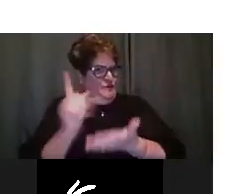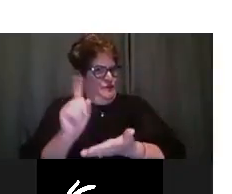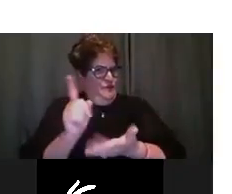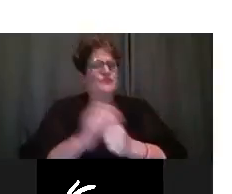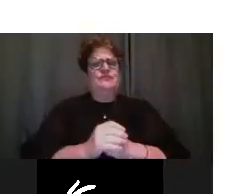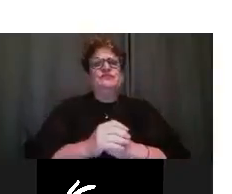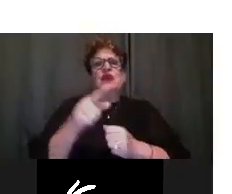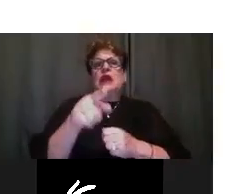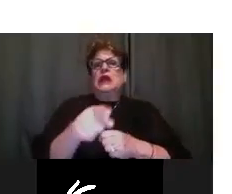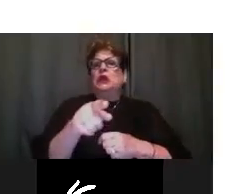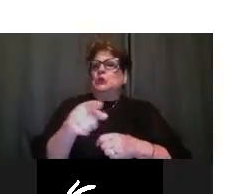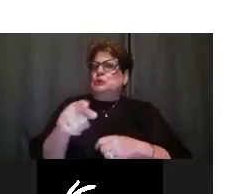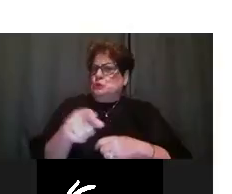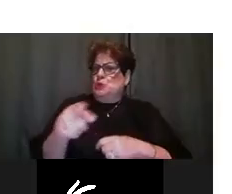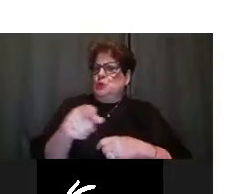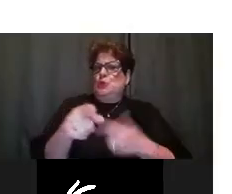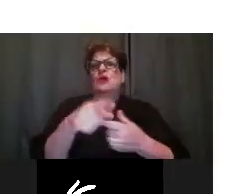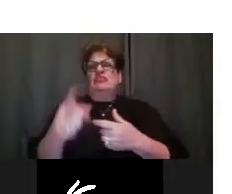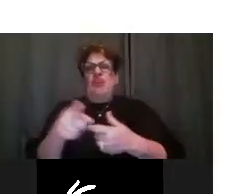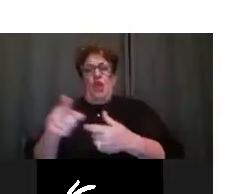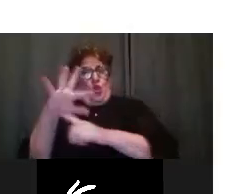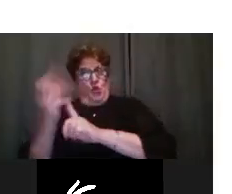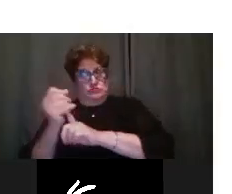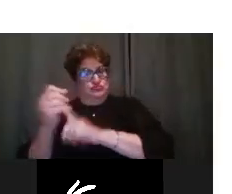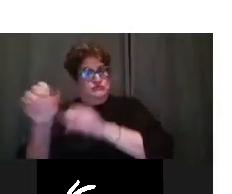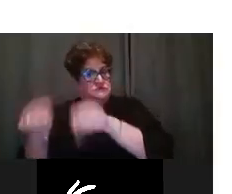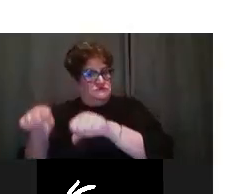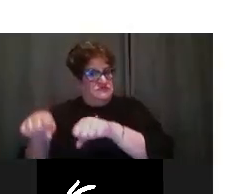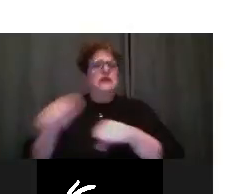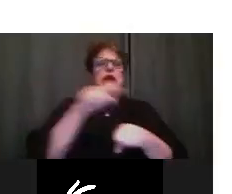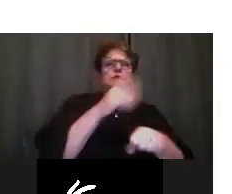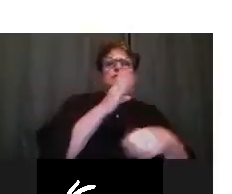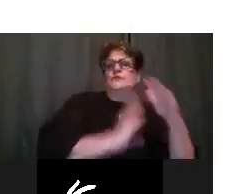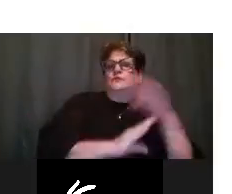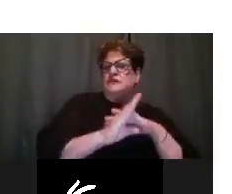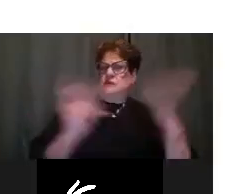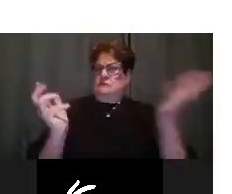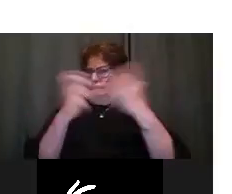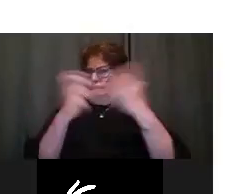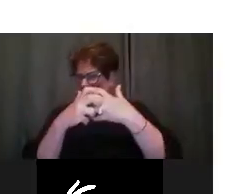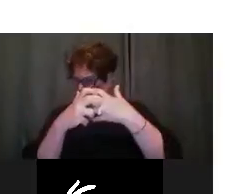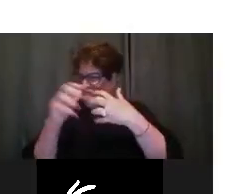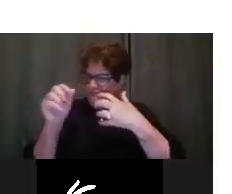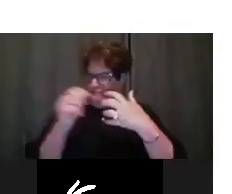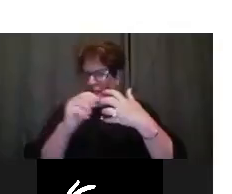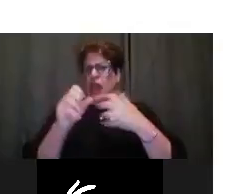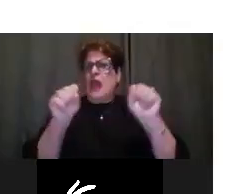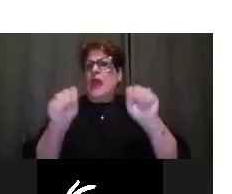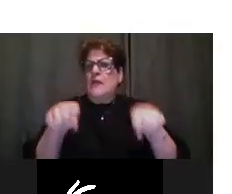competency piece and that humility piece. And understanding that this competency is something